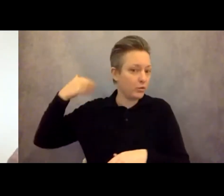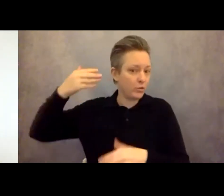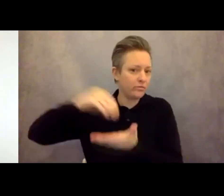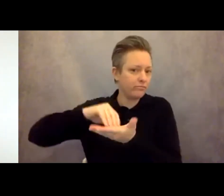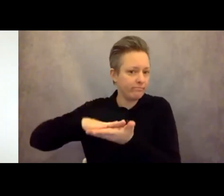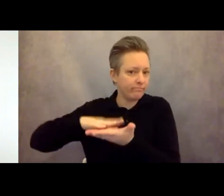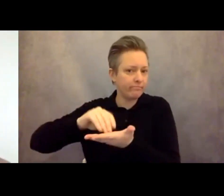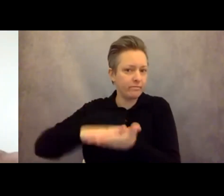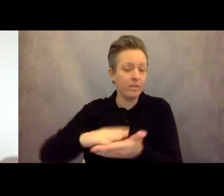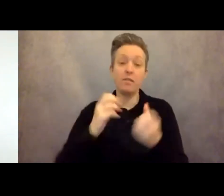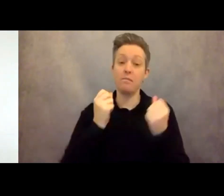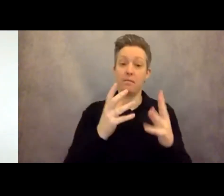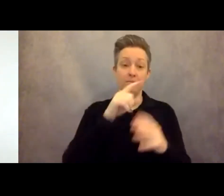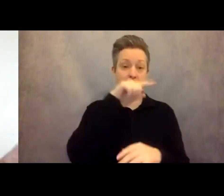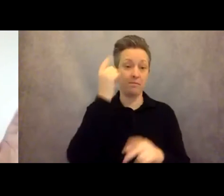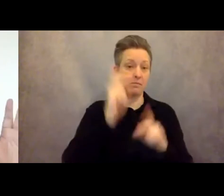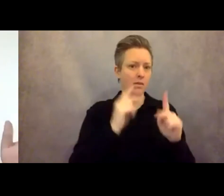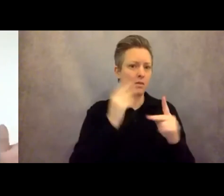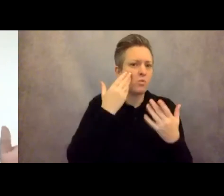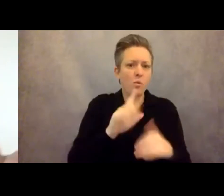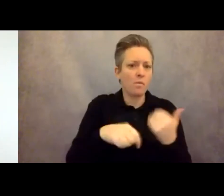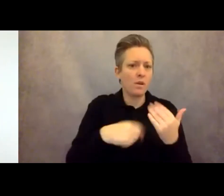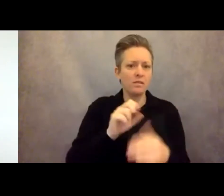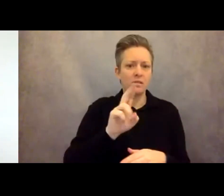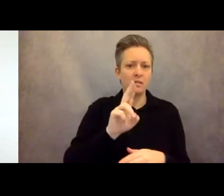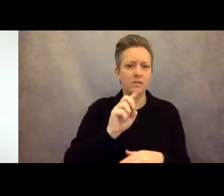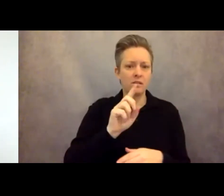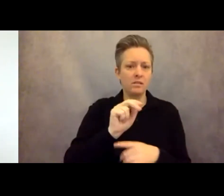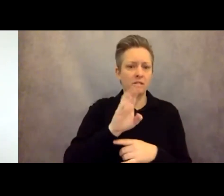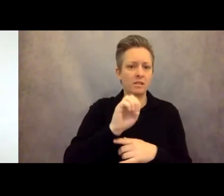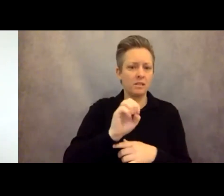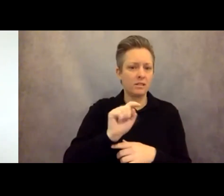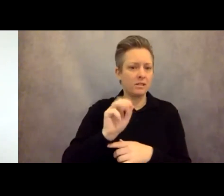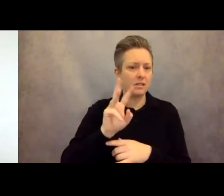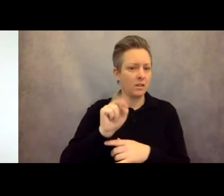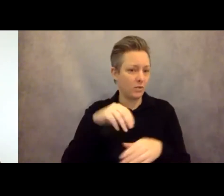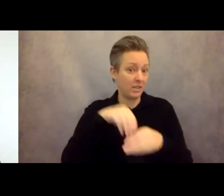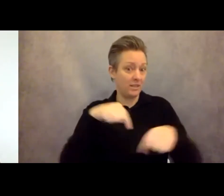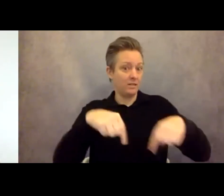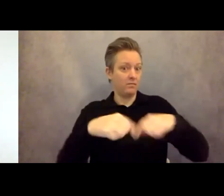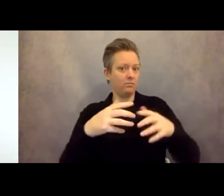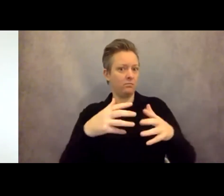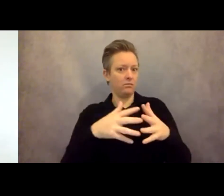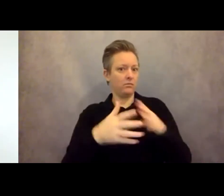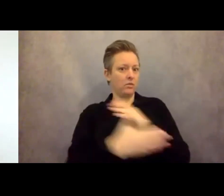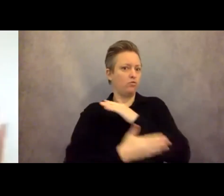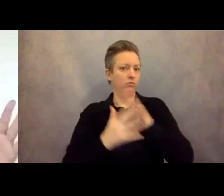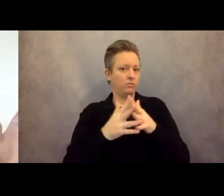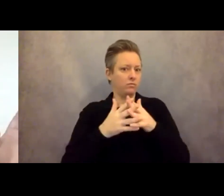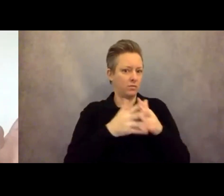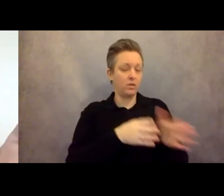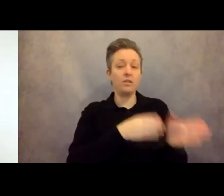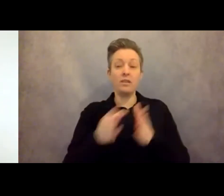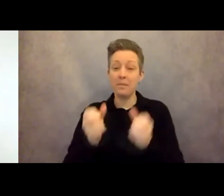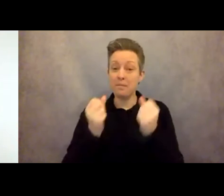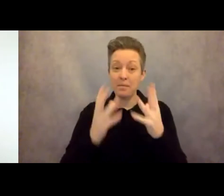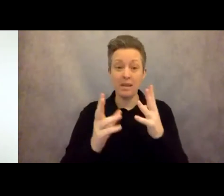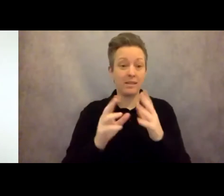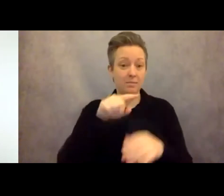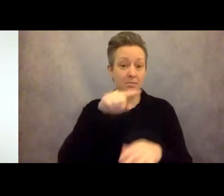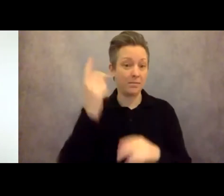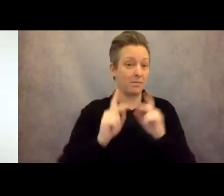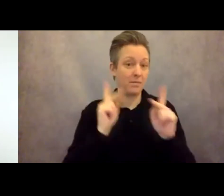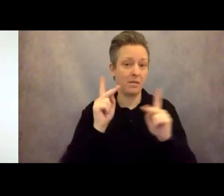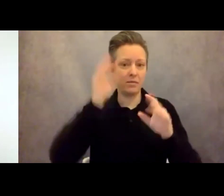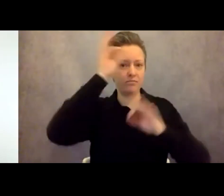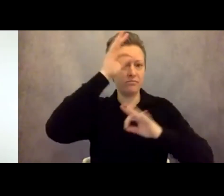lot of Black folk that don't know about Tulsa and don't know about how Central Park got built, right? Like there are a lot of people just